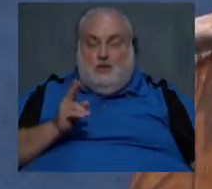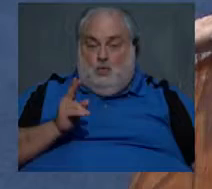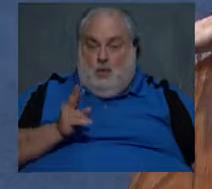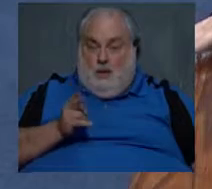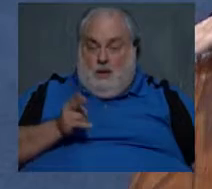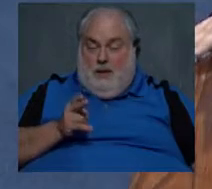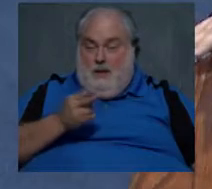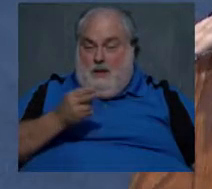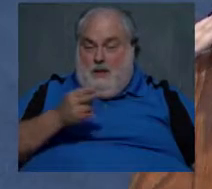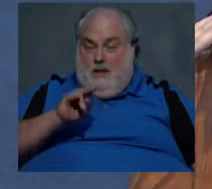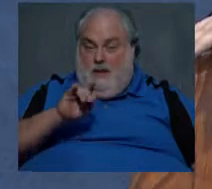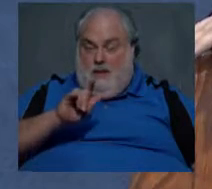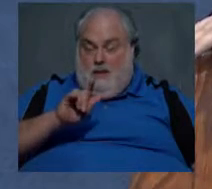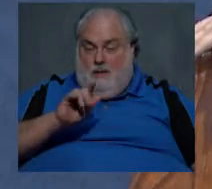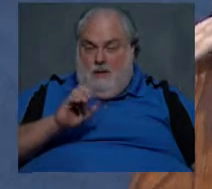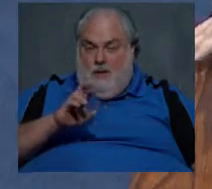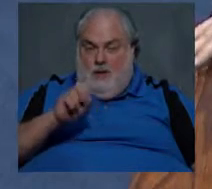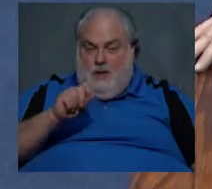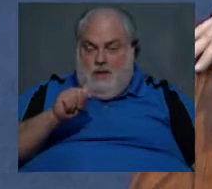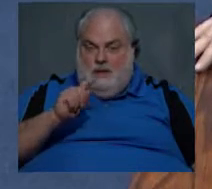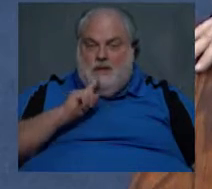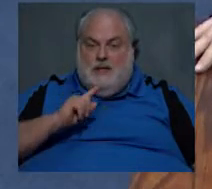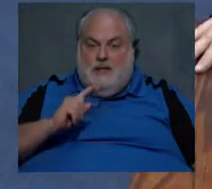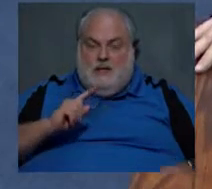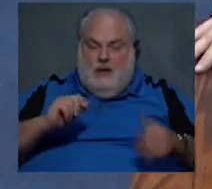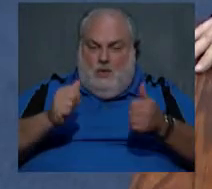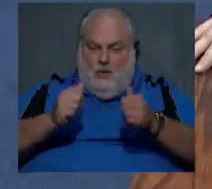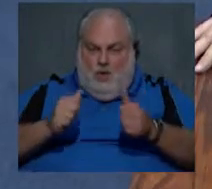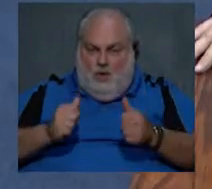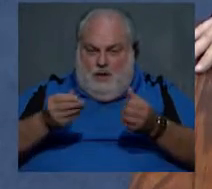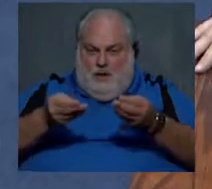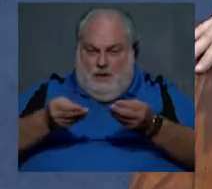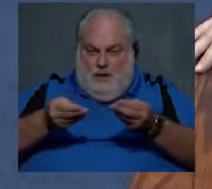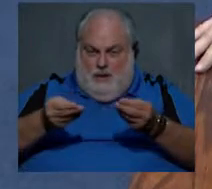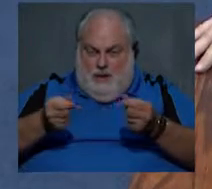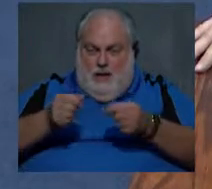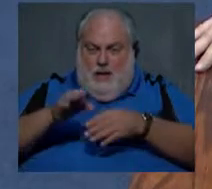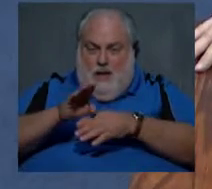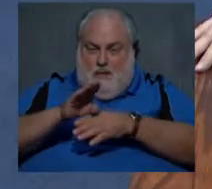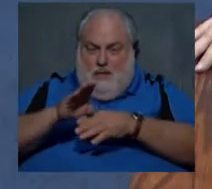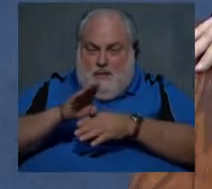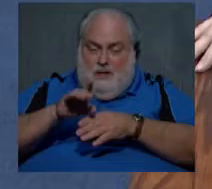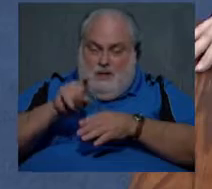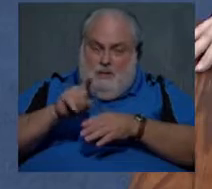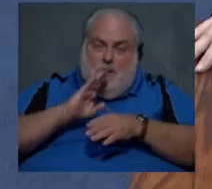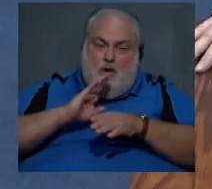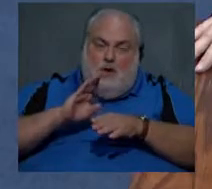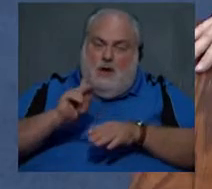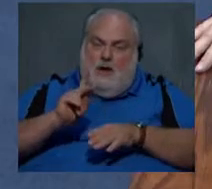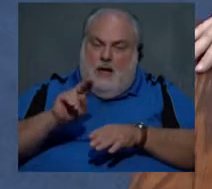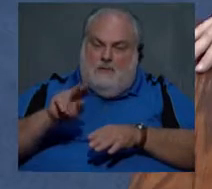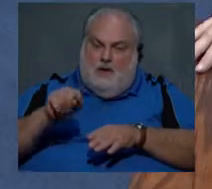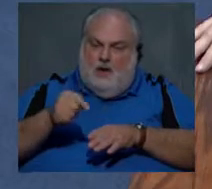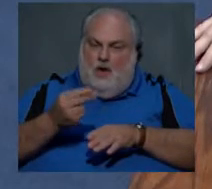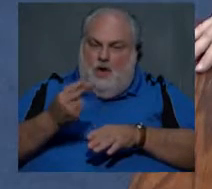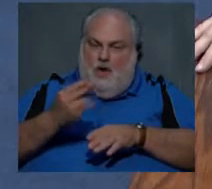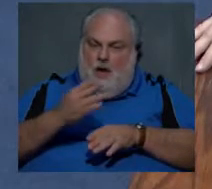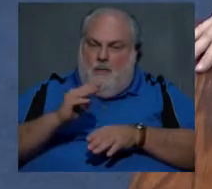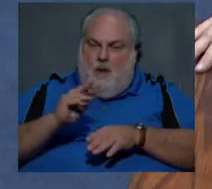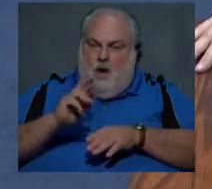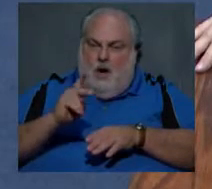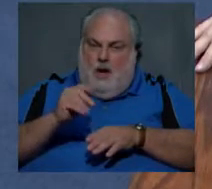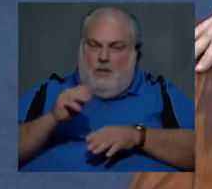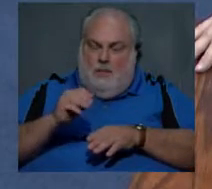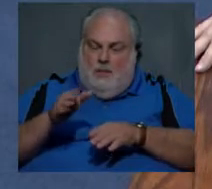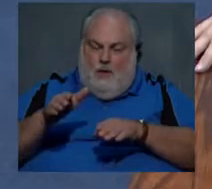Historically, Hillcrest is eroding and it will continue to erode. Businesses should be on Kavanaugh and Markham. The